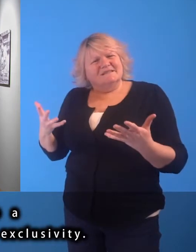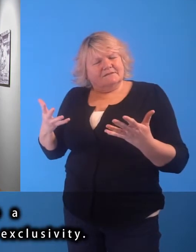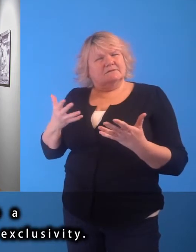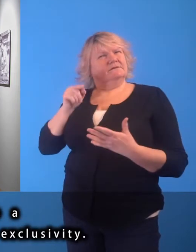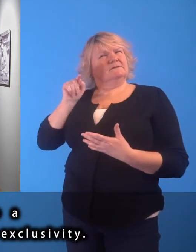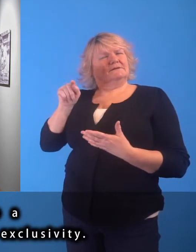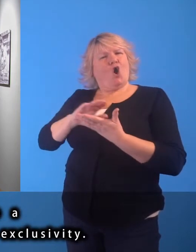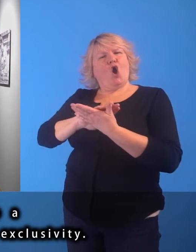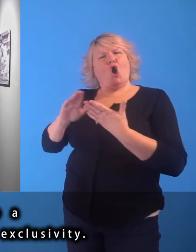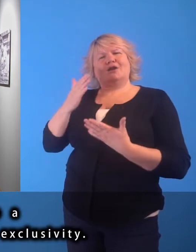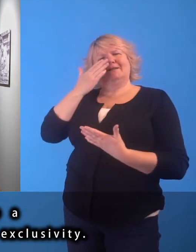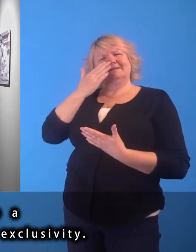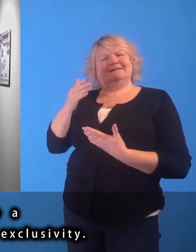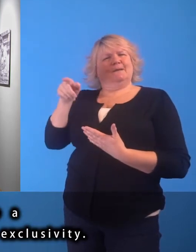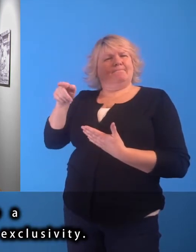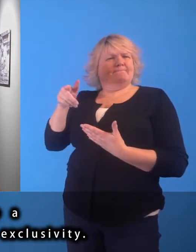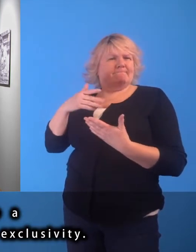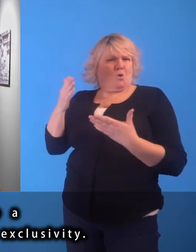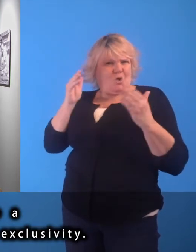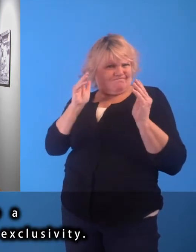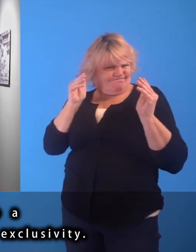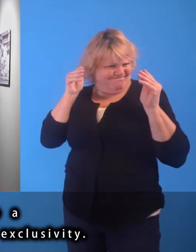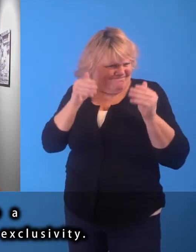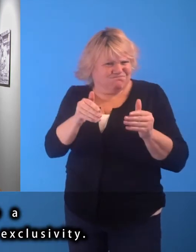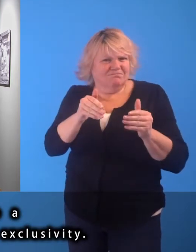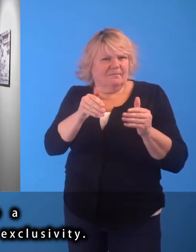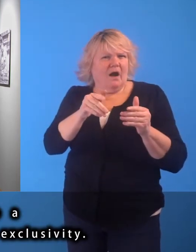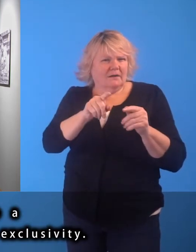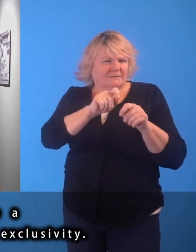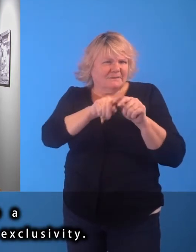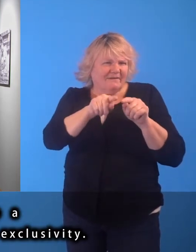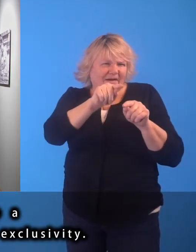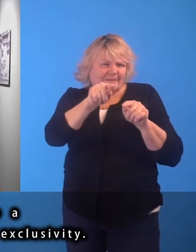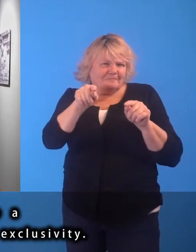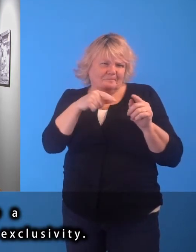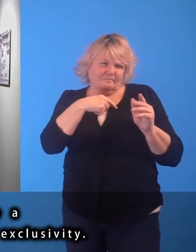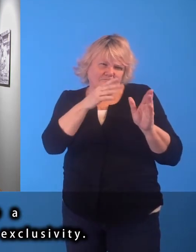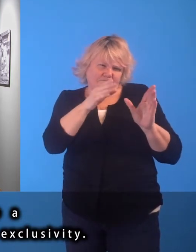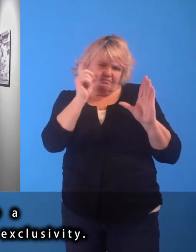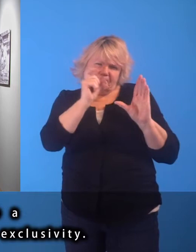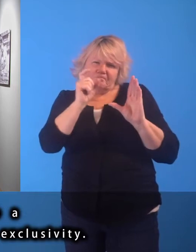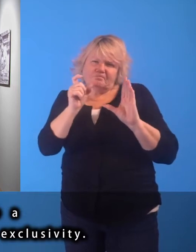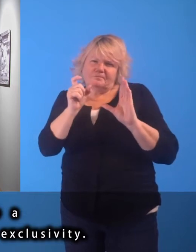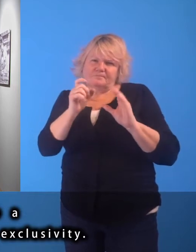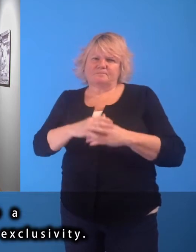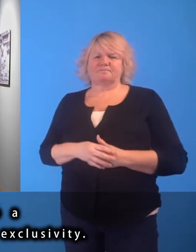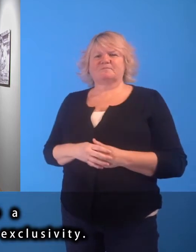However, Hornel did so to a particularly obsessive extent and exclusivity.